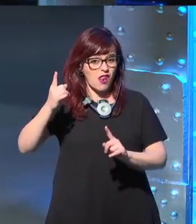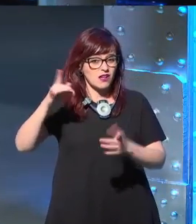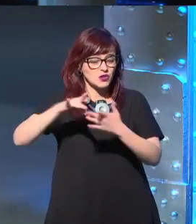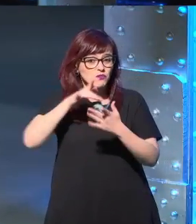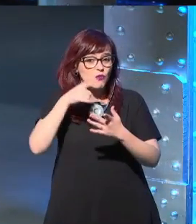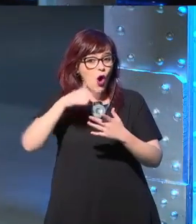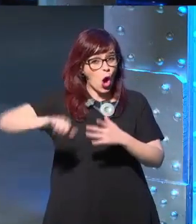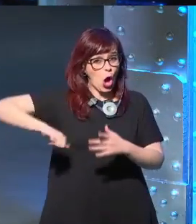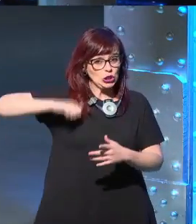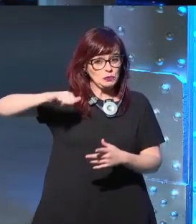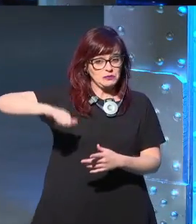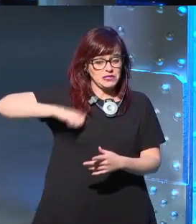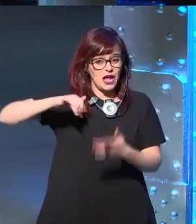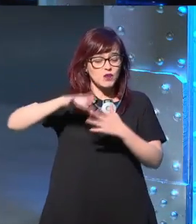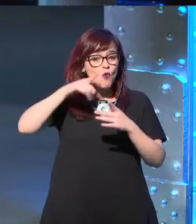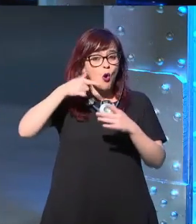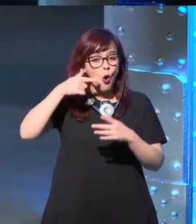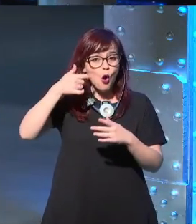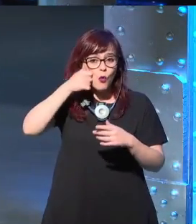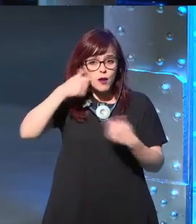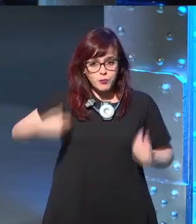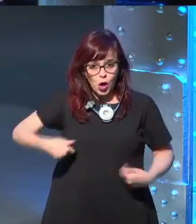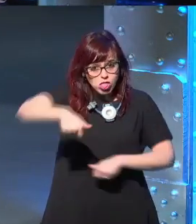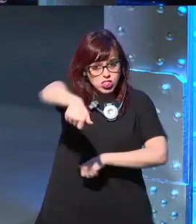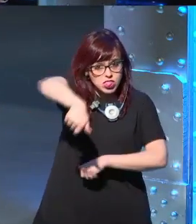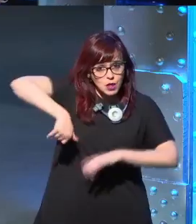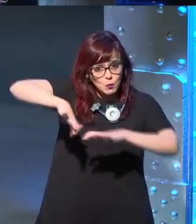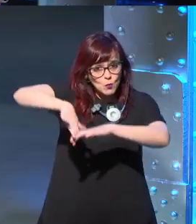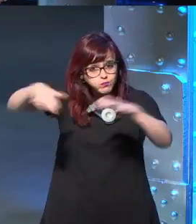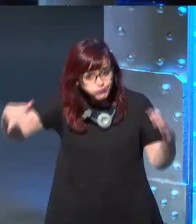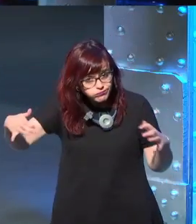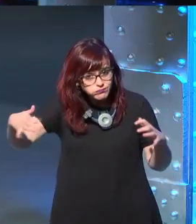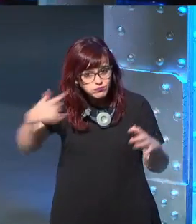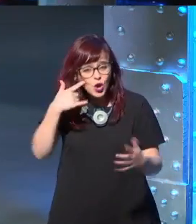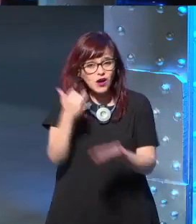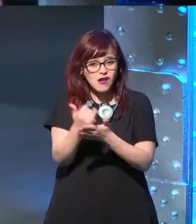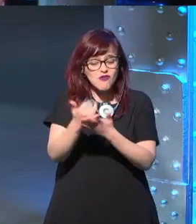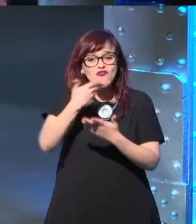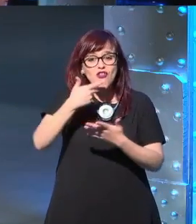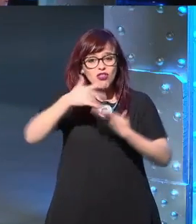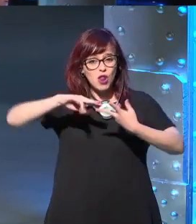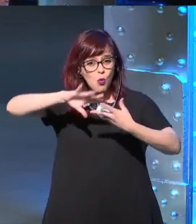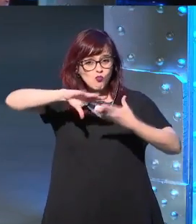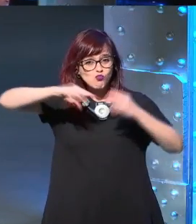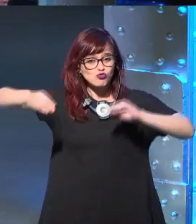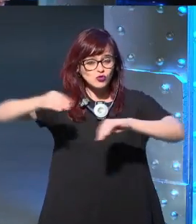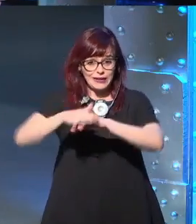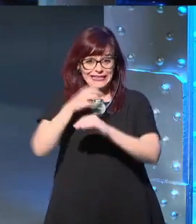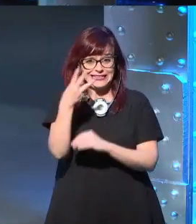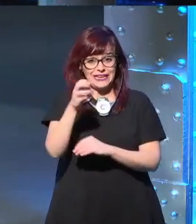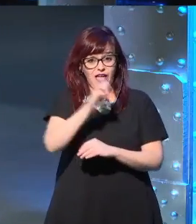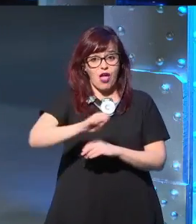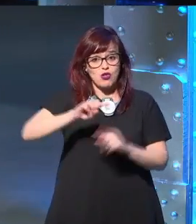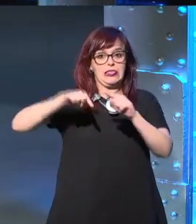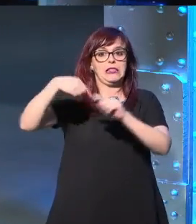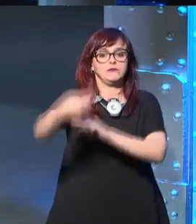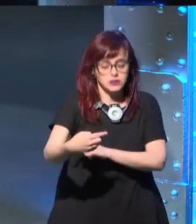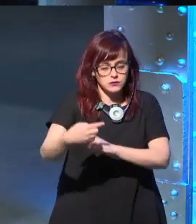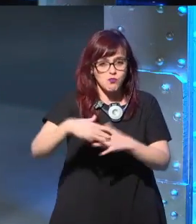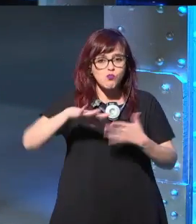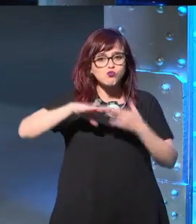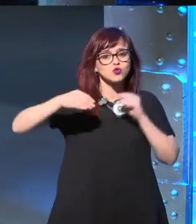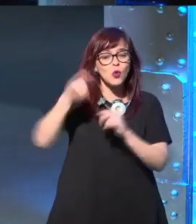human corpses and trying to figure out the neck muscles. He goes back after 30 years to correct the neck muscles